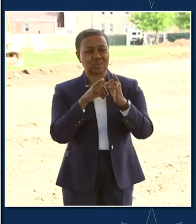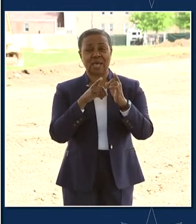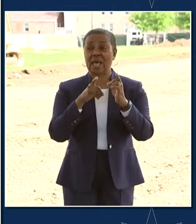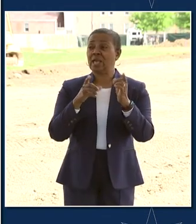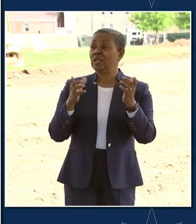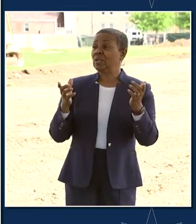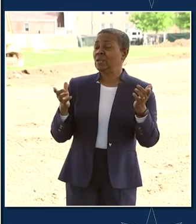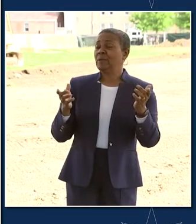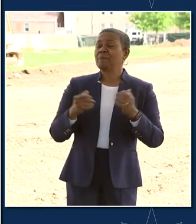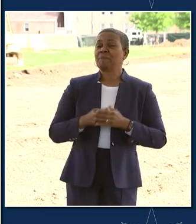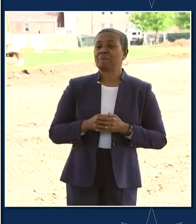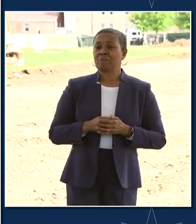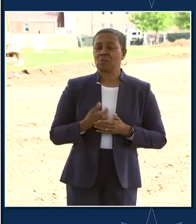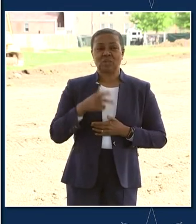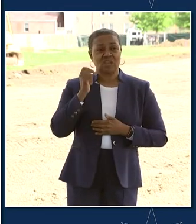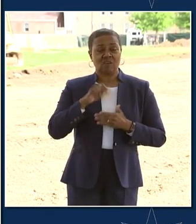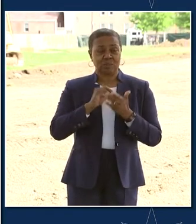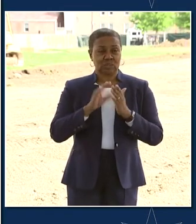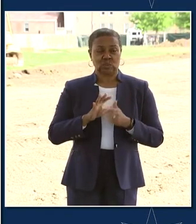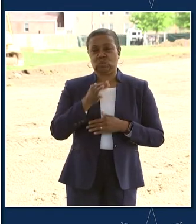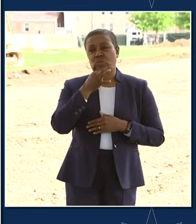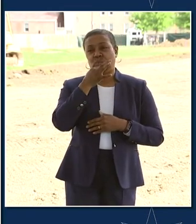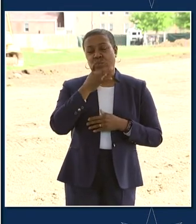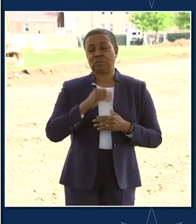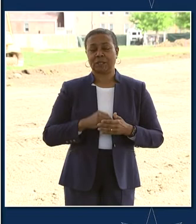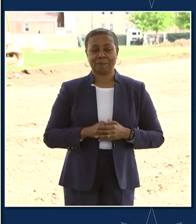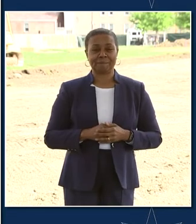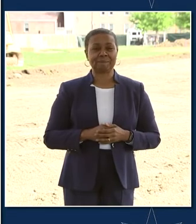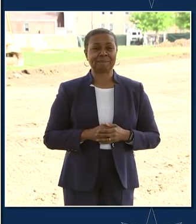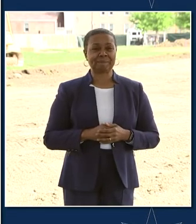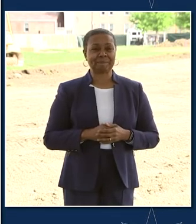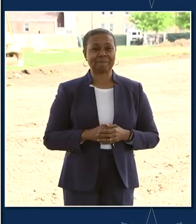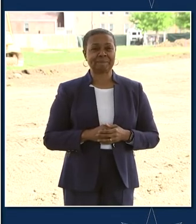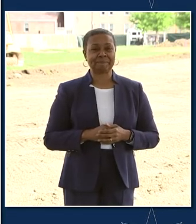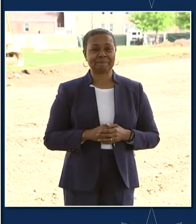from one of those students shortly.